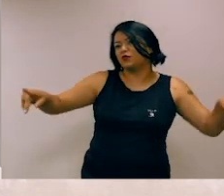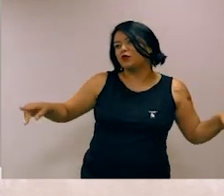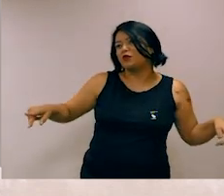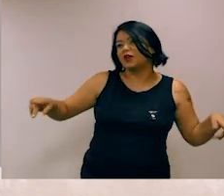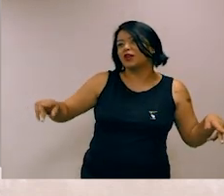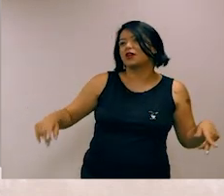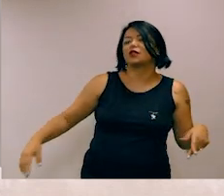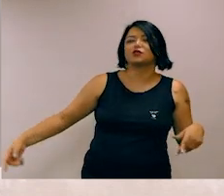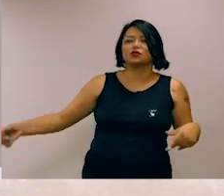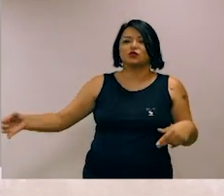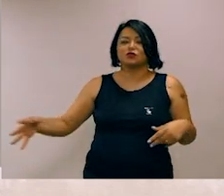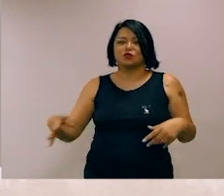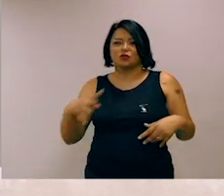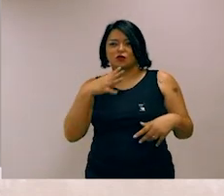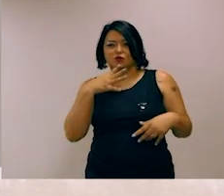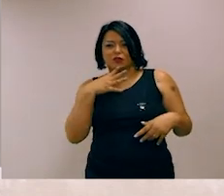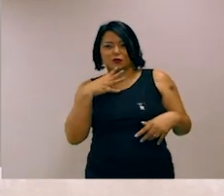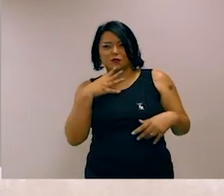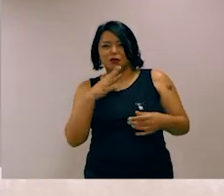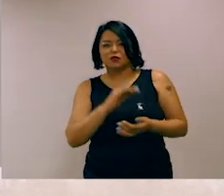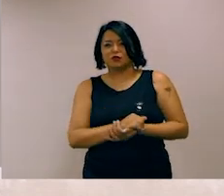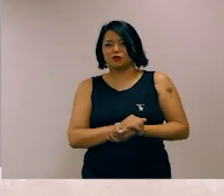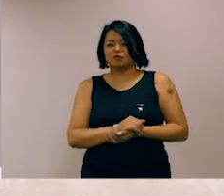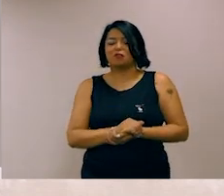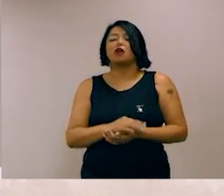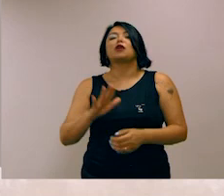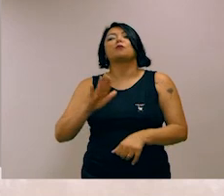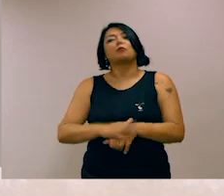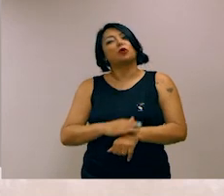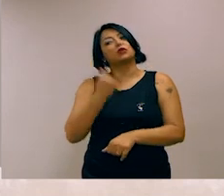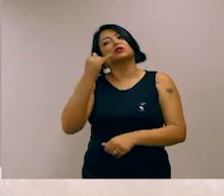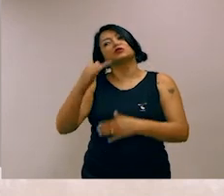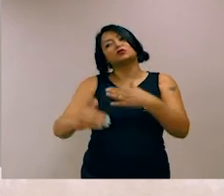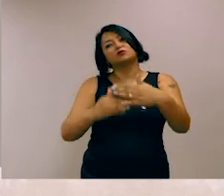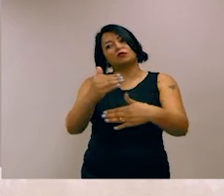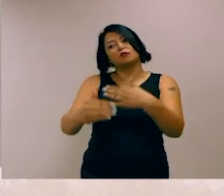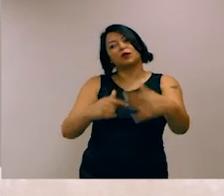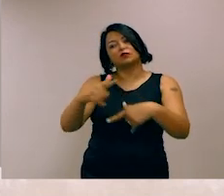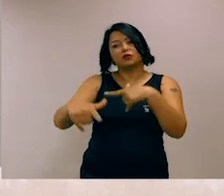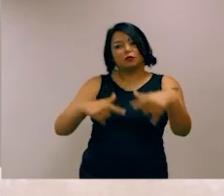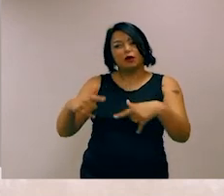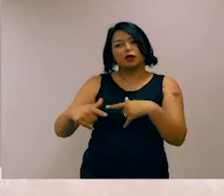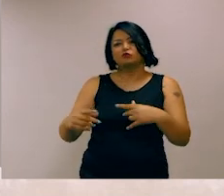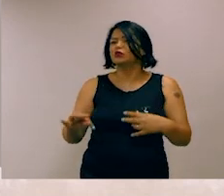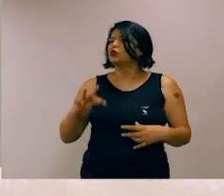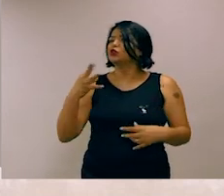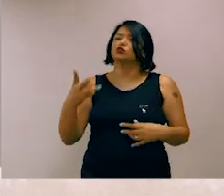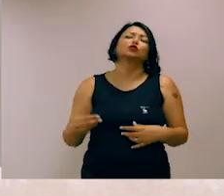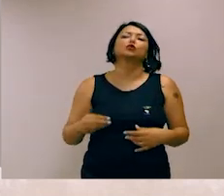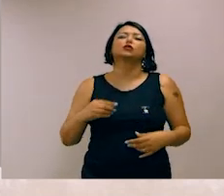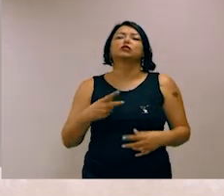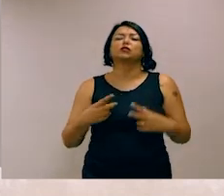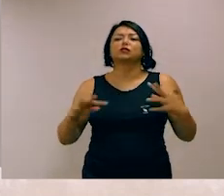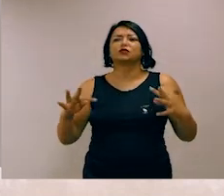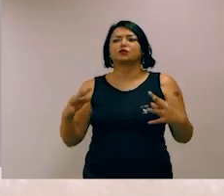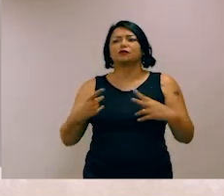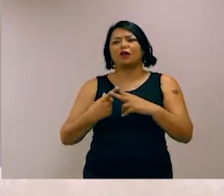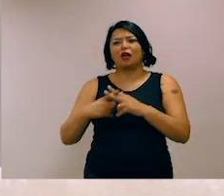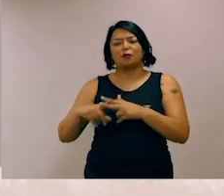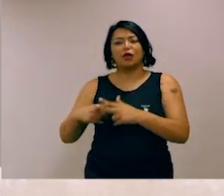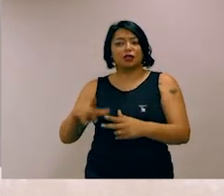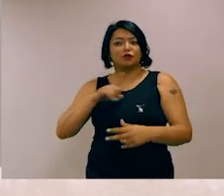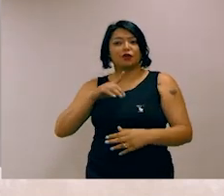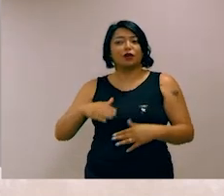to have multidisciplinary teams so that we can develop this kind of work. So all of the tools that